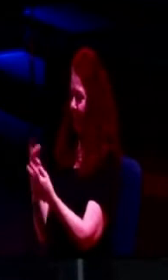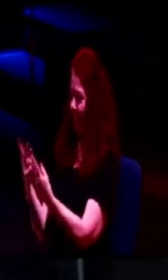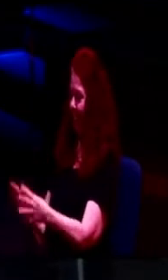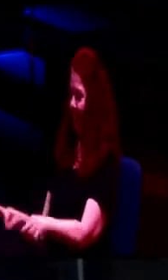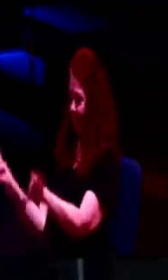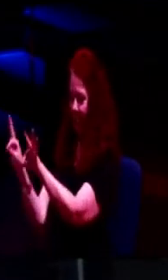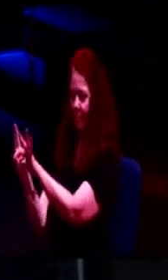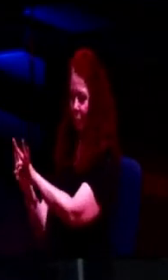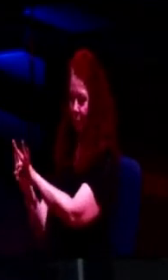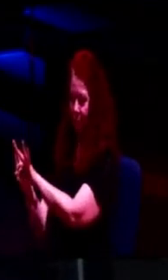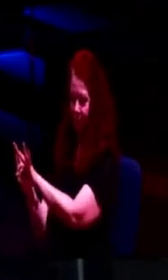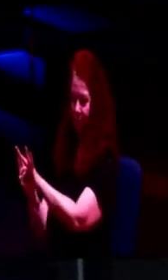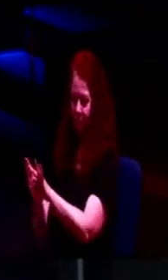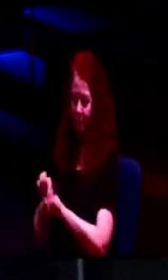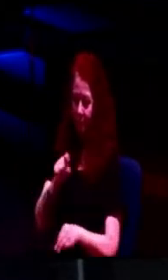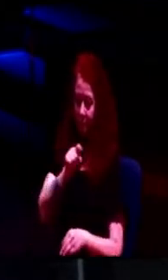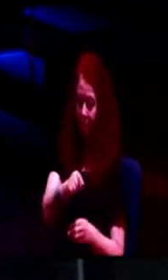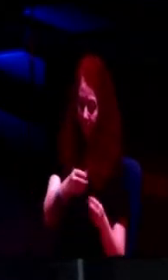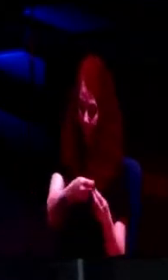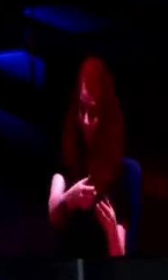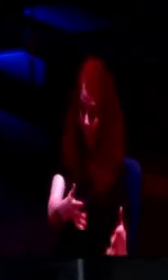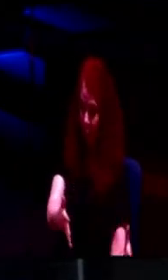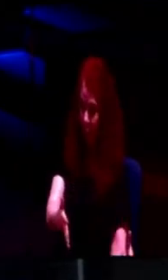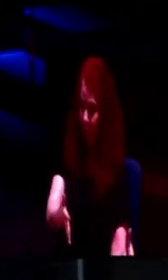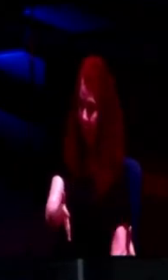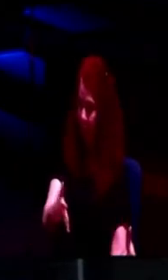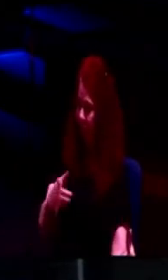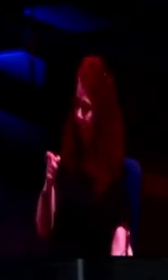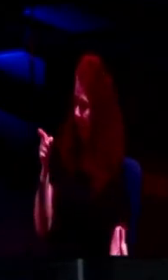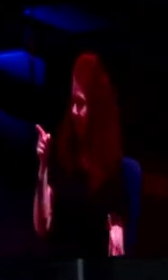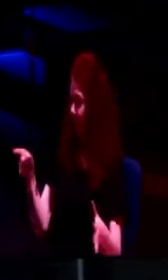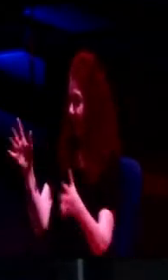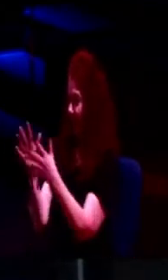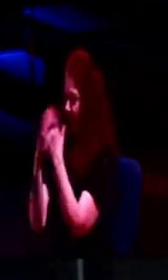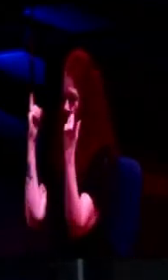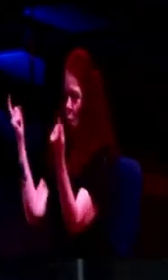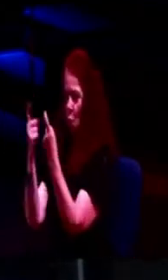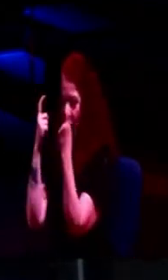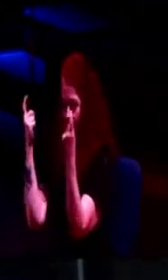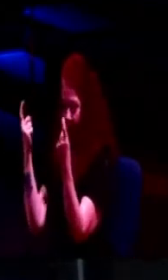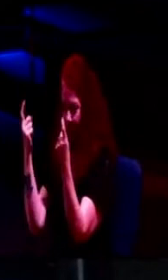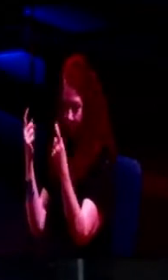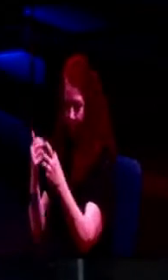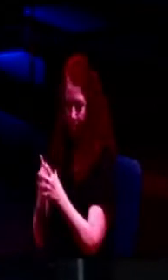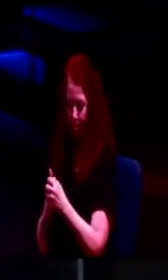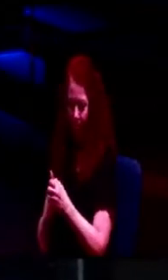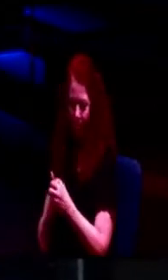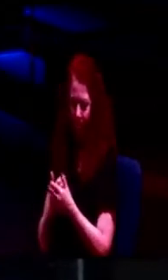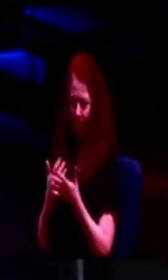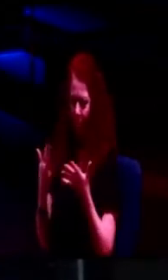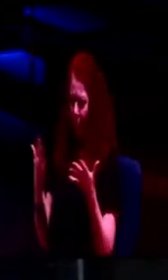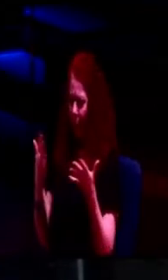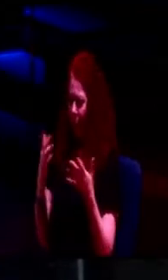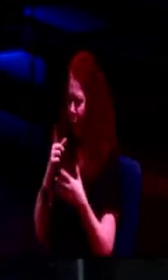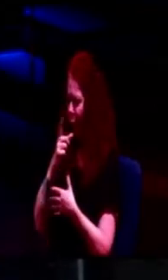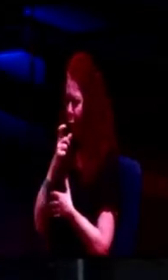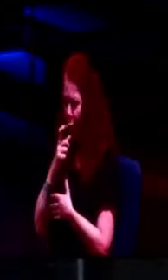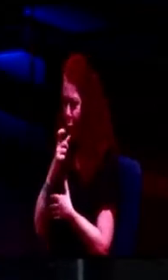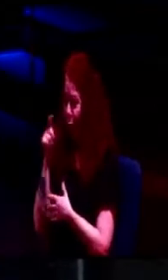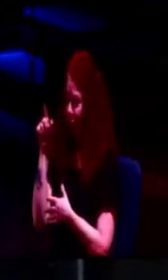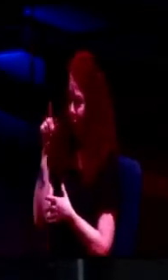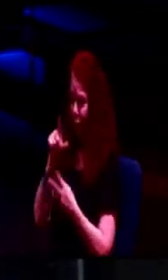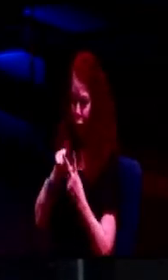The kingdom of God values losing. The kingdom of this earth values winning. I mean, really, who would select